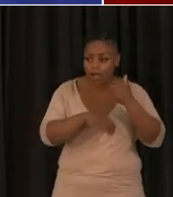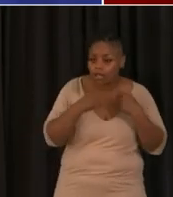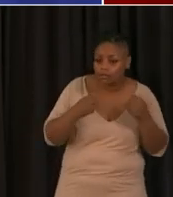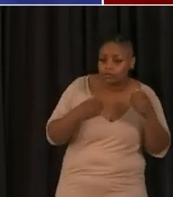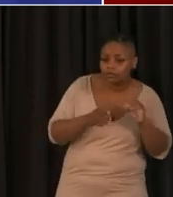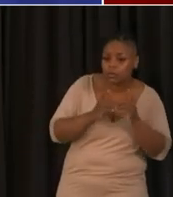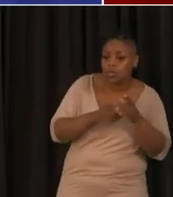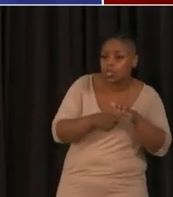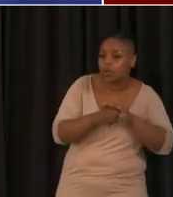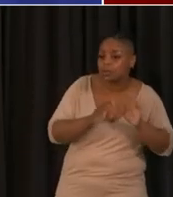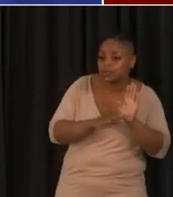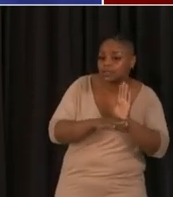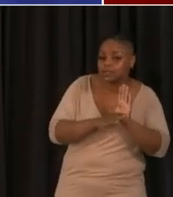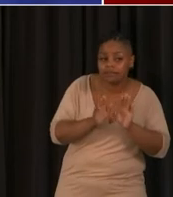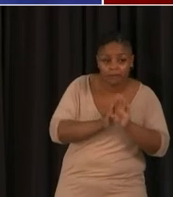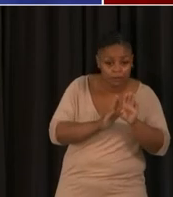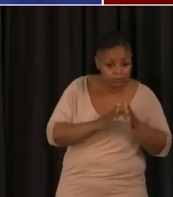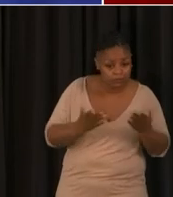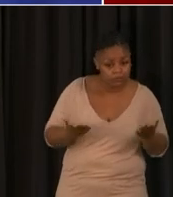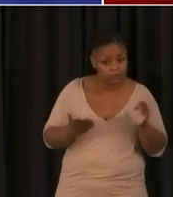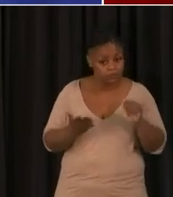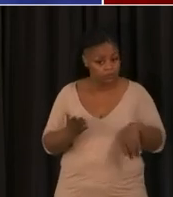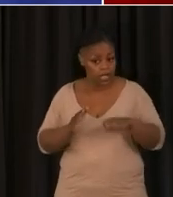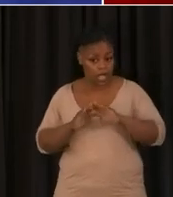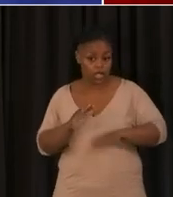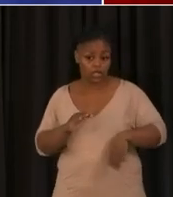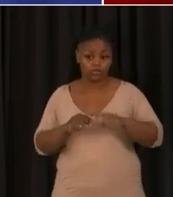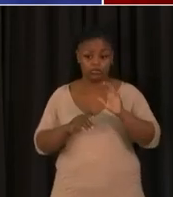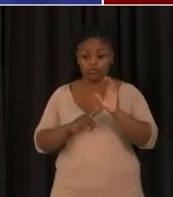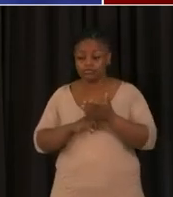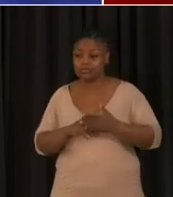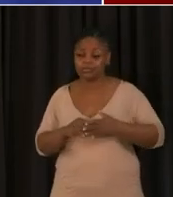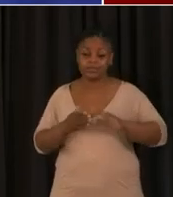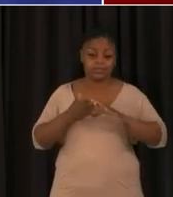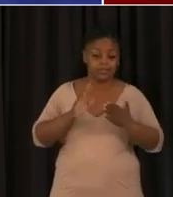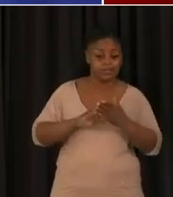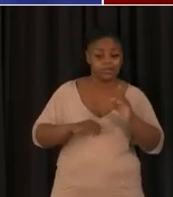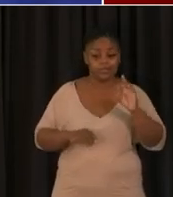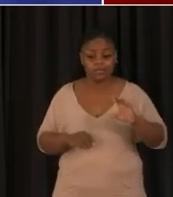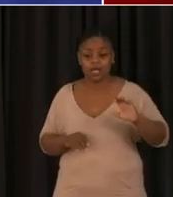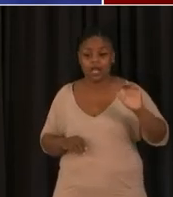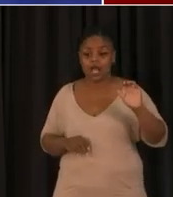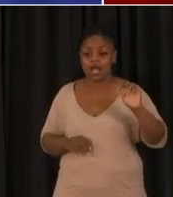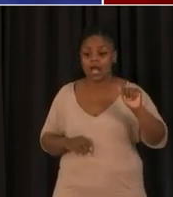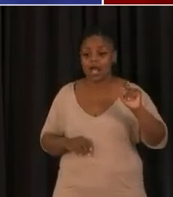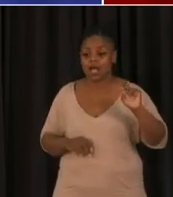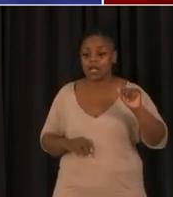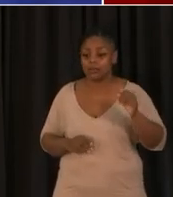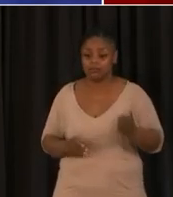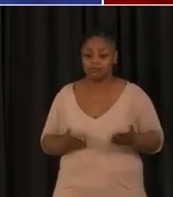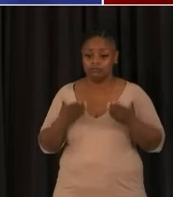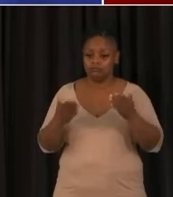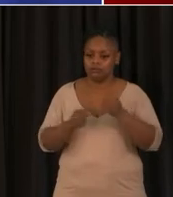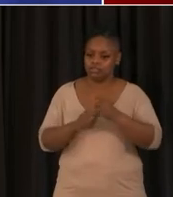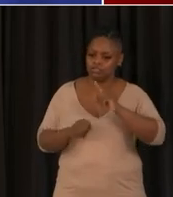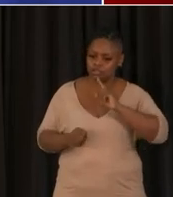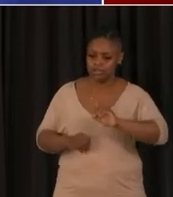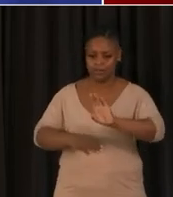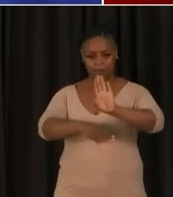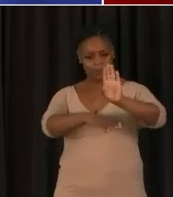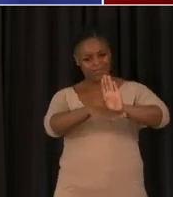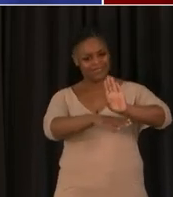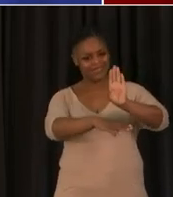it's $25 a month or $125 or more, we want to encourage you,